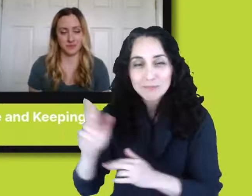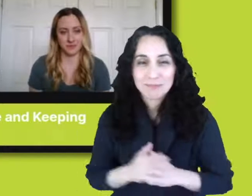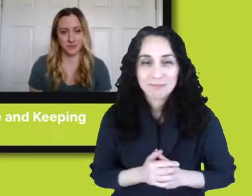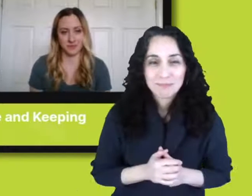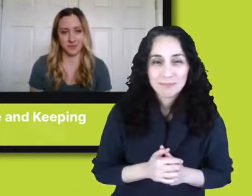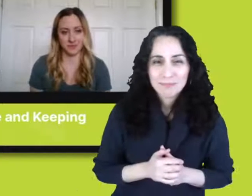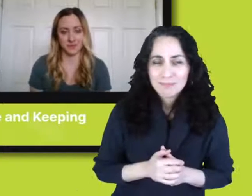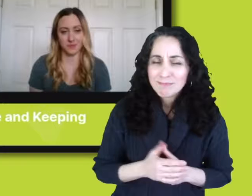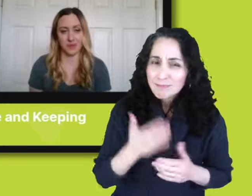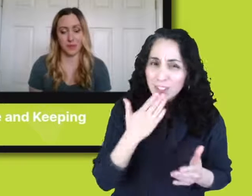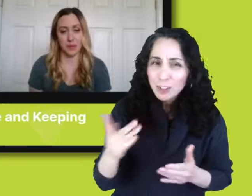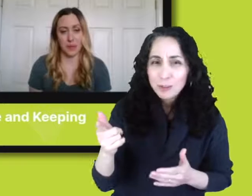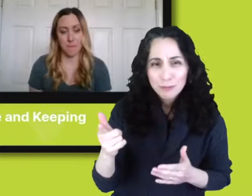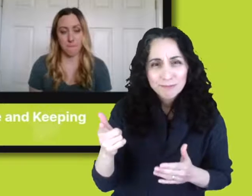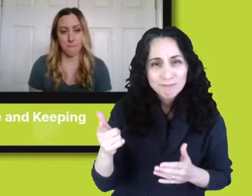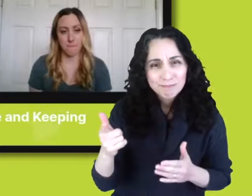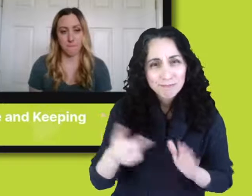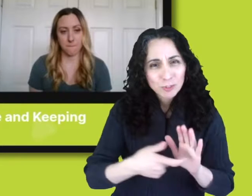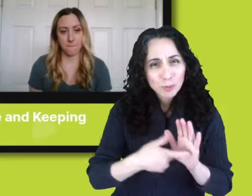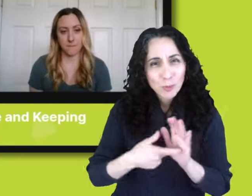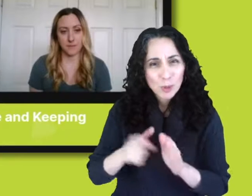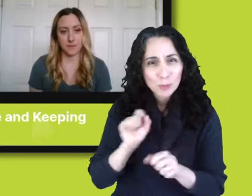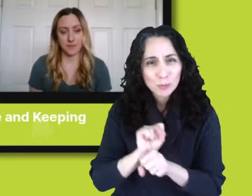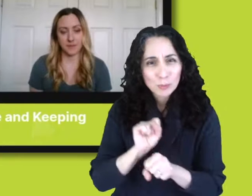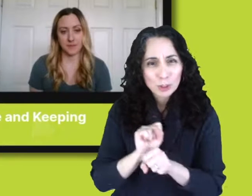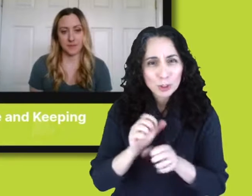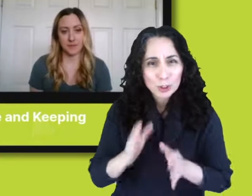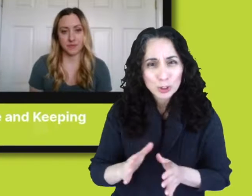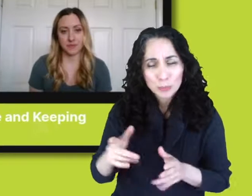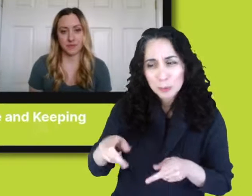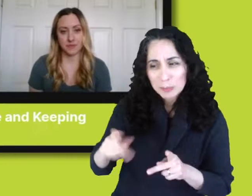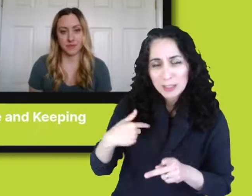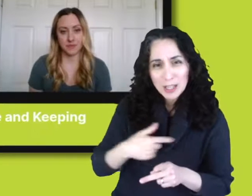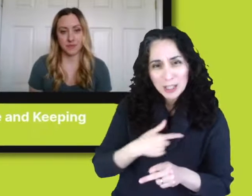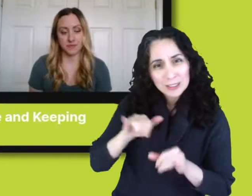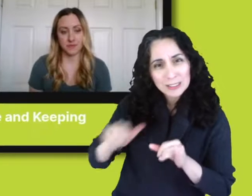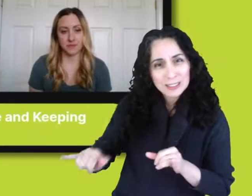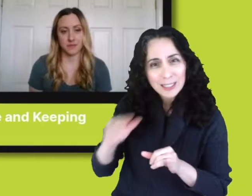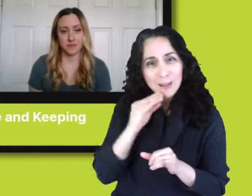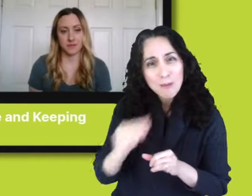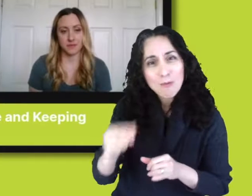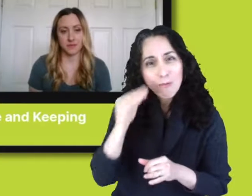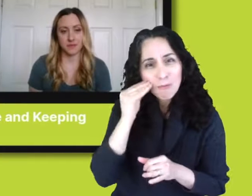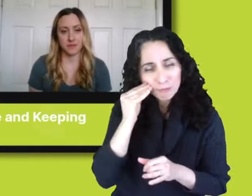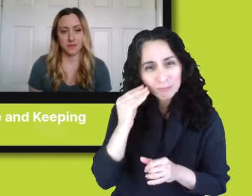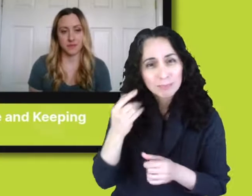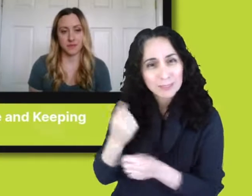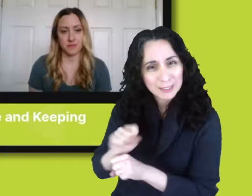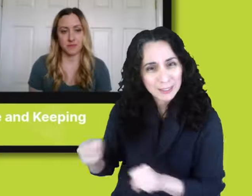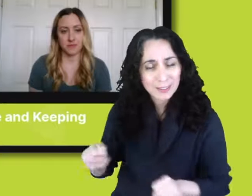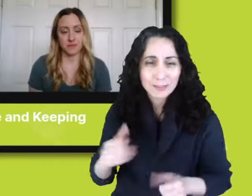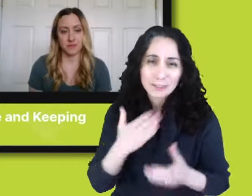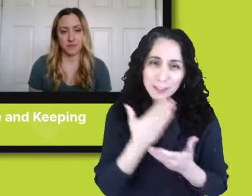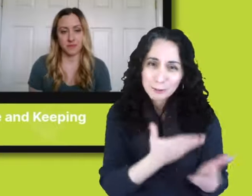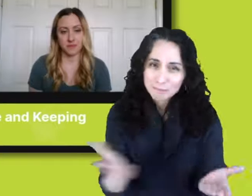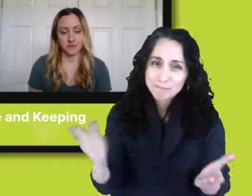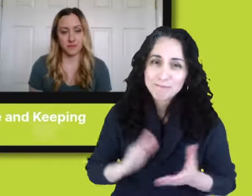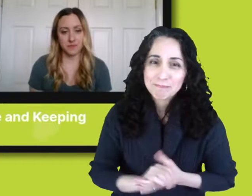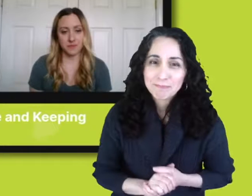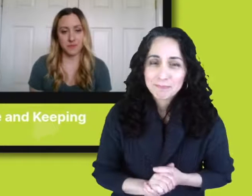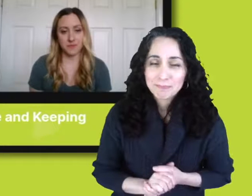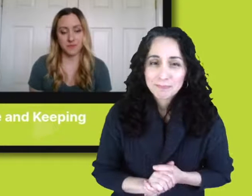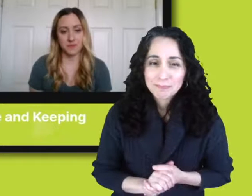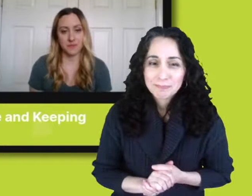being essential and allowing us to be able to be home and safe. So thank you to everyone.